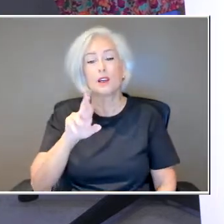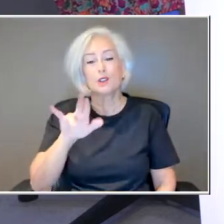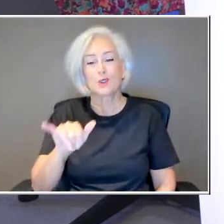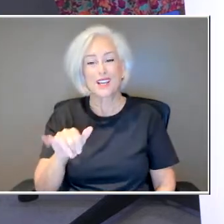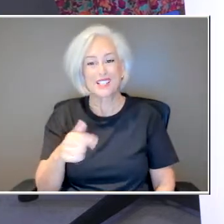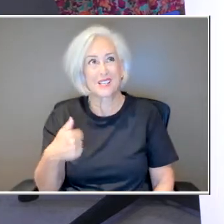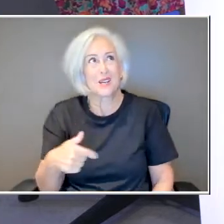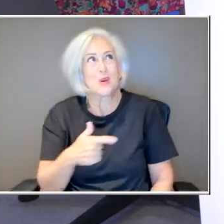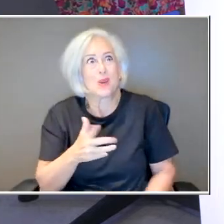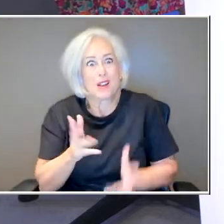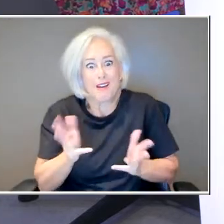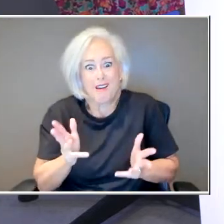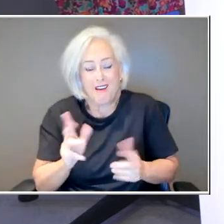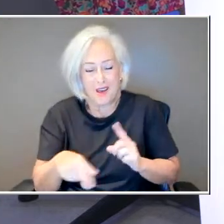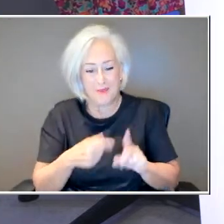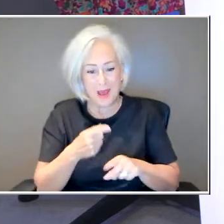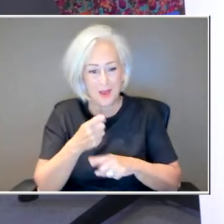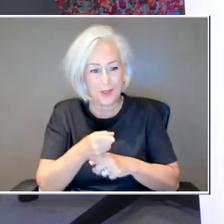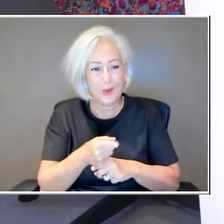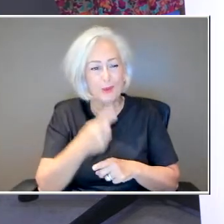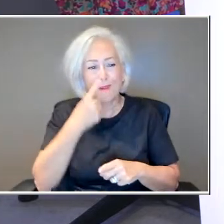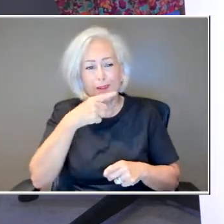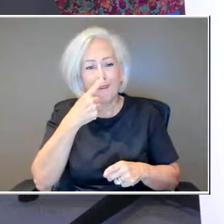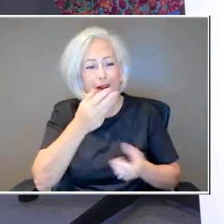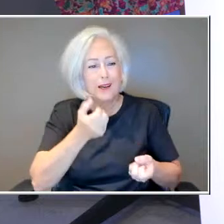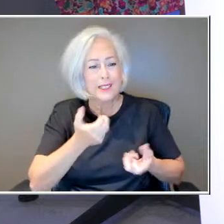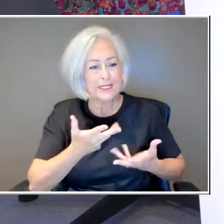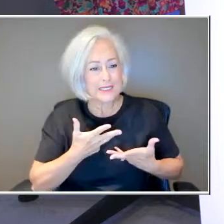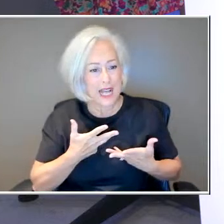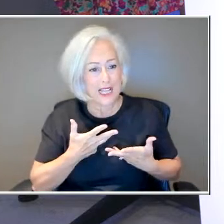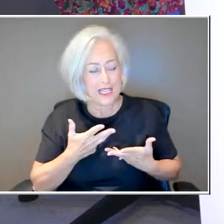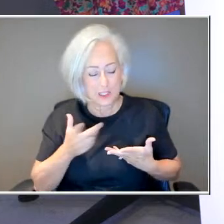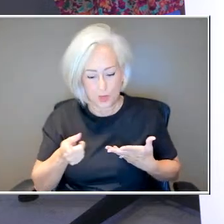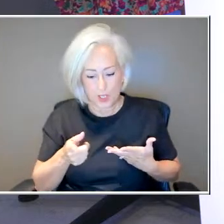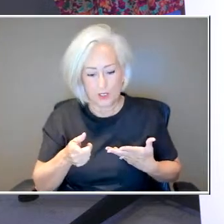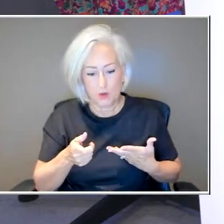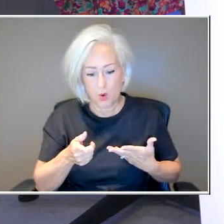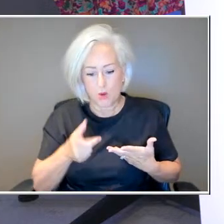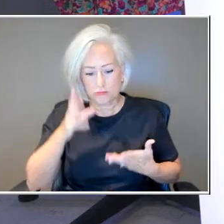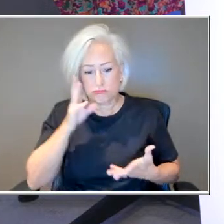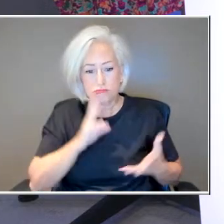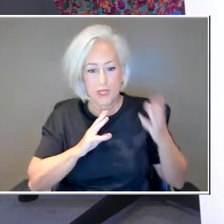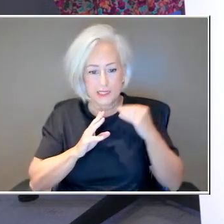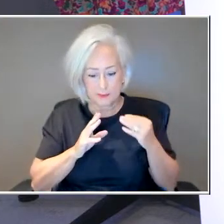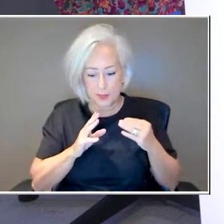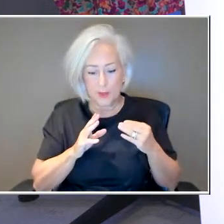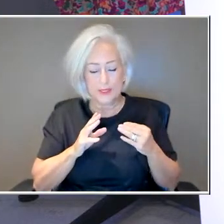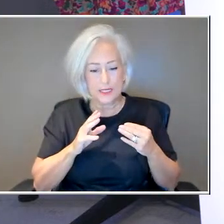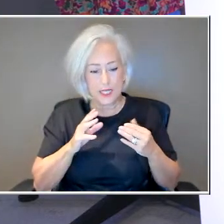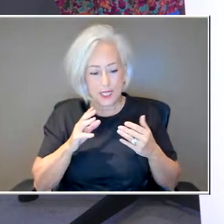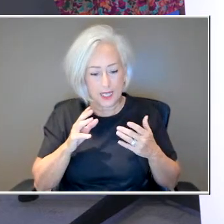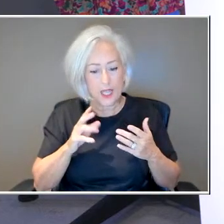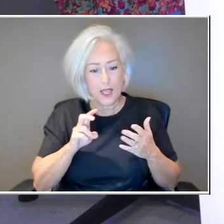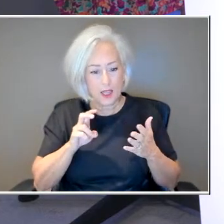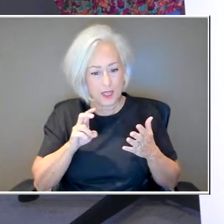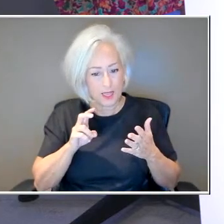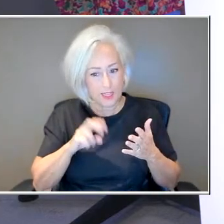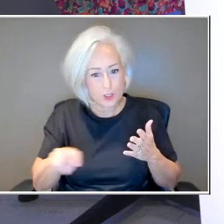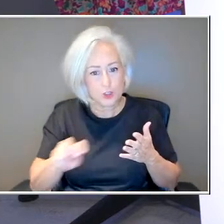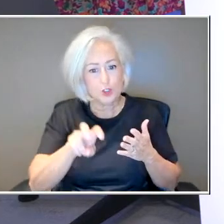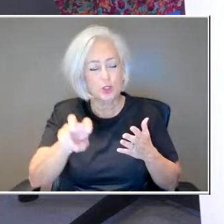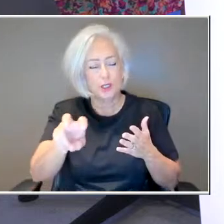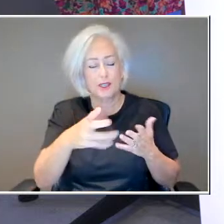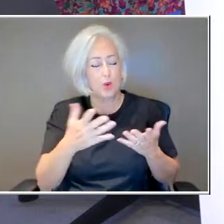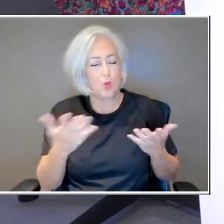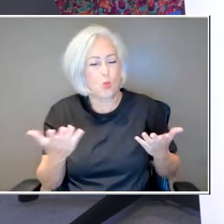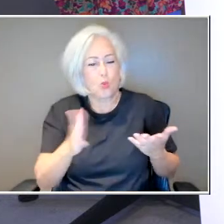ask you to tell us what was this like as you're kind of going down this journey? What questions did you have? You know, just